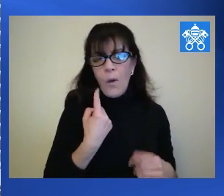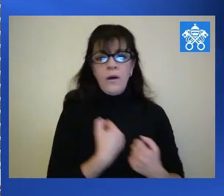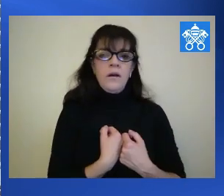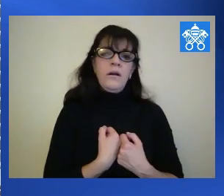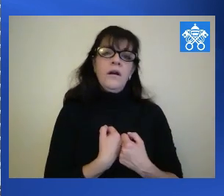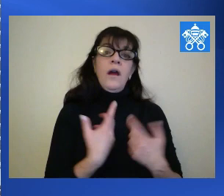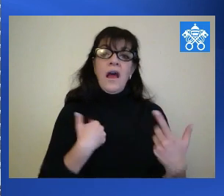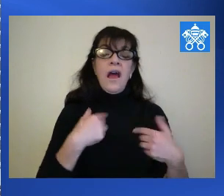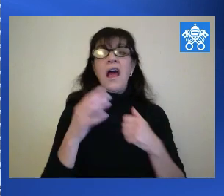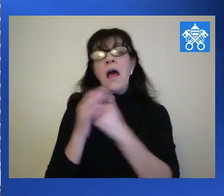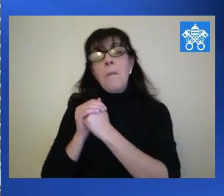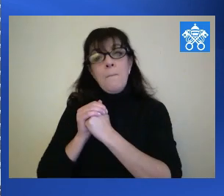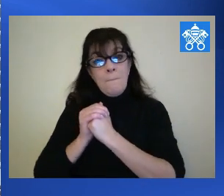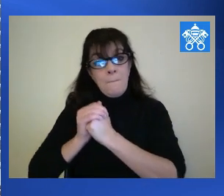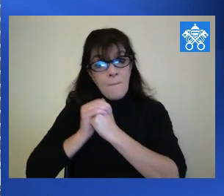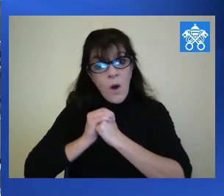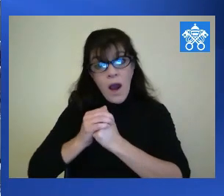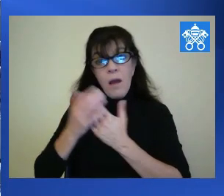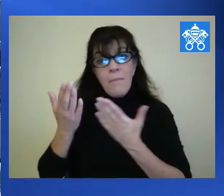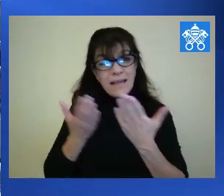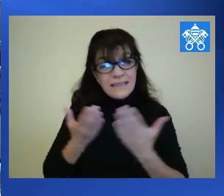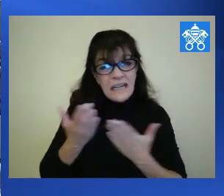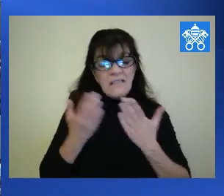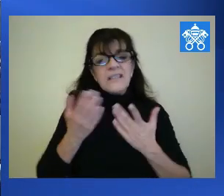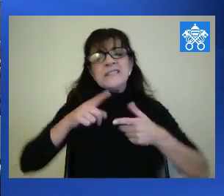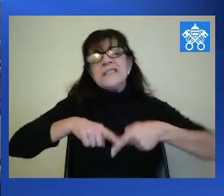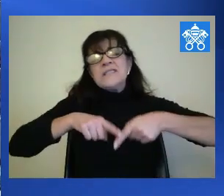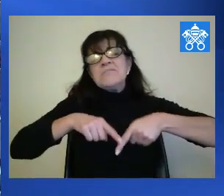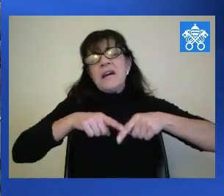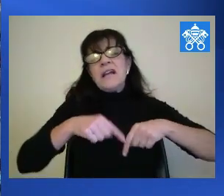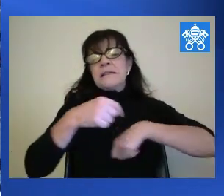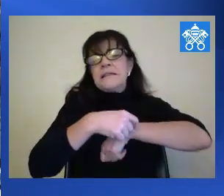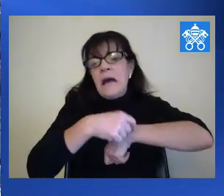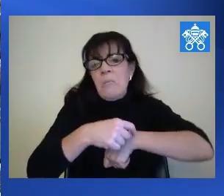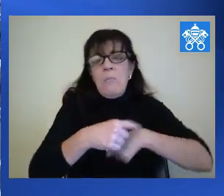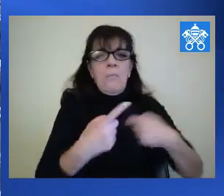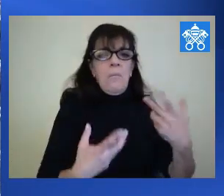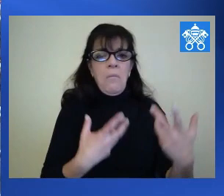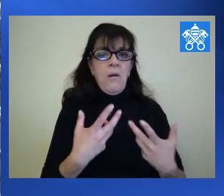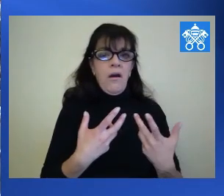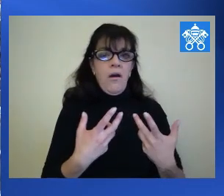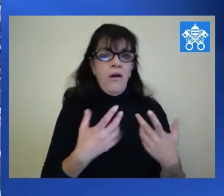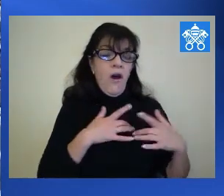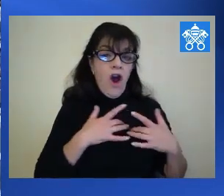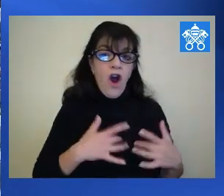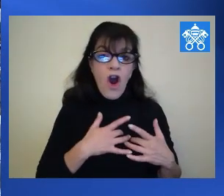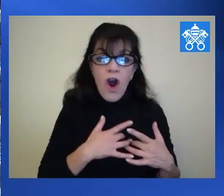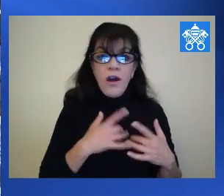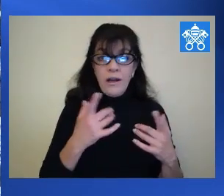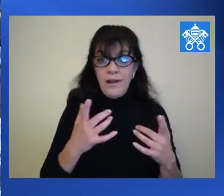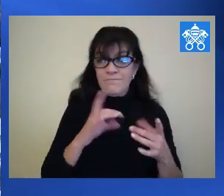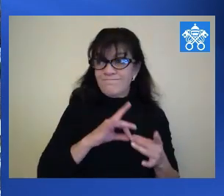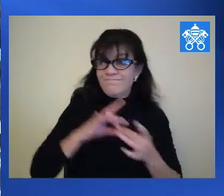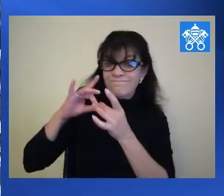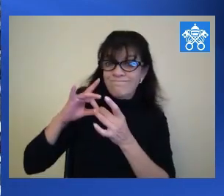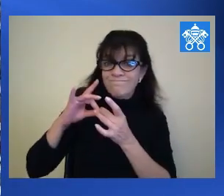short, do my prayer and service depend on circumstances, or do they depend on a heart that is